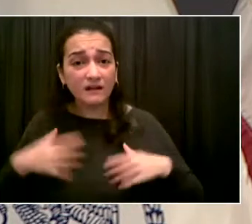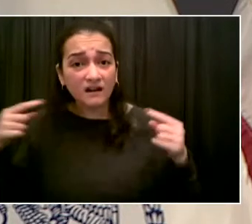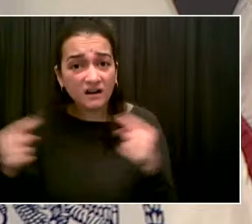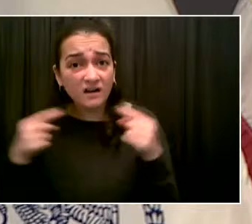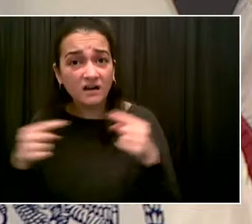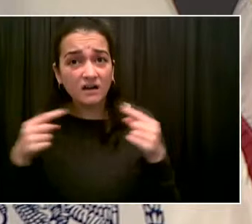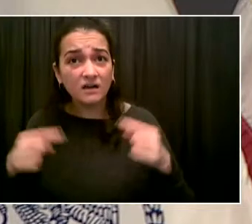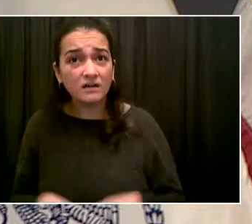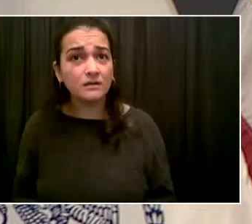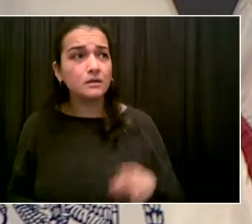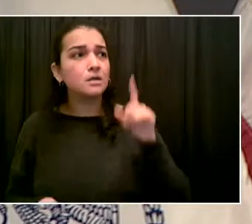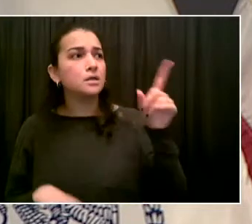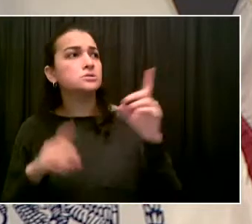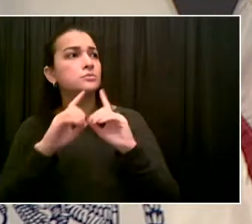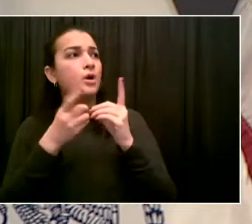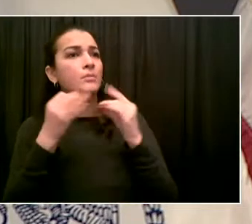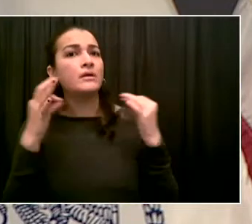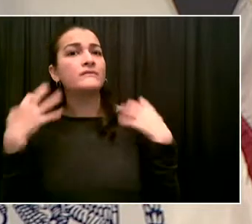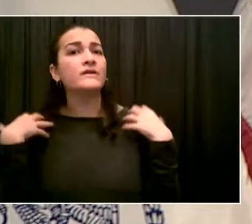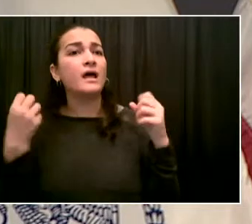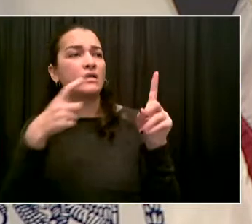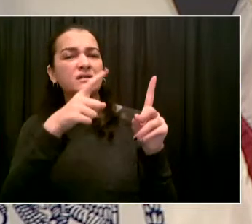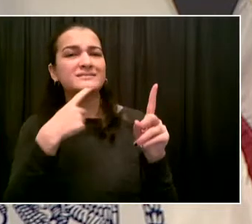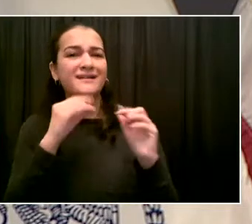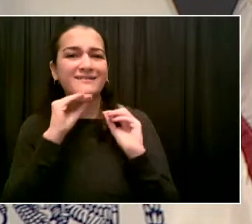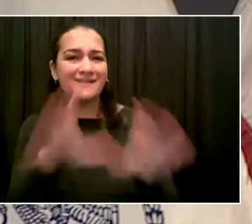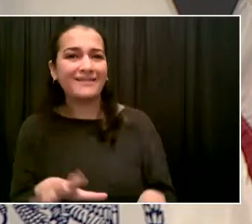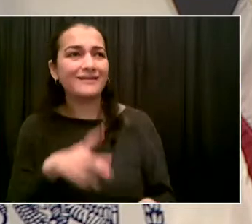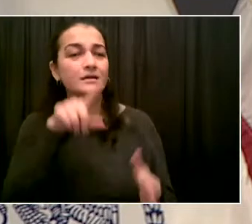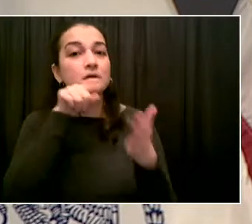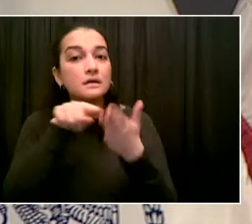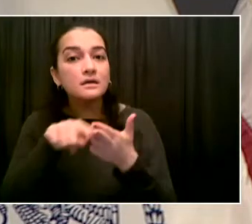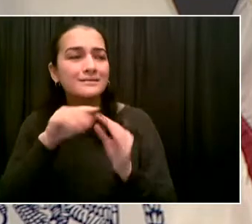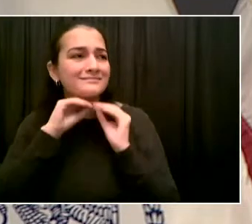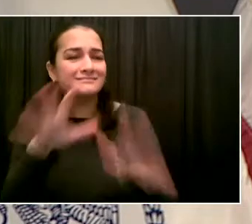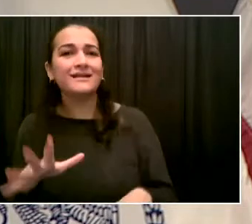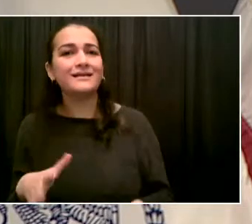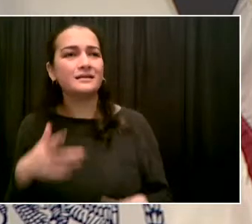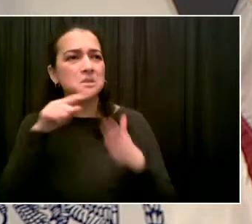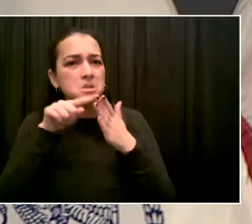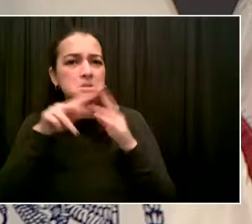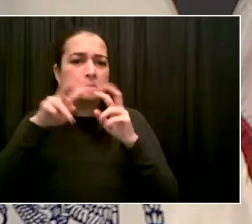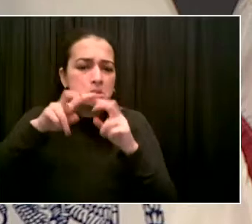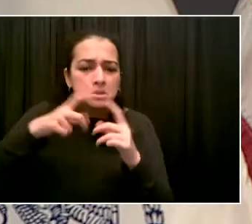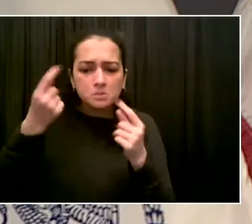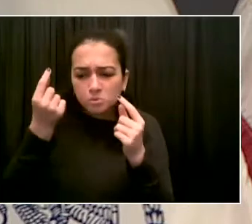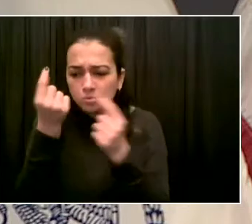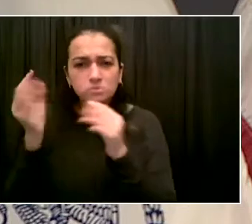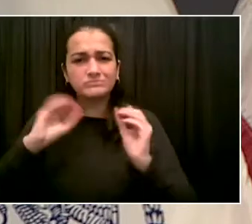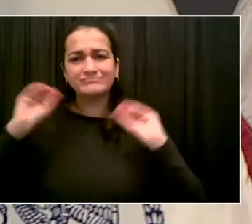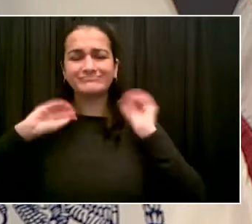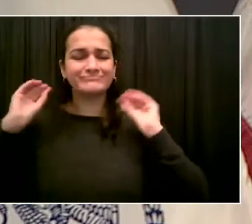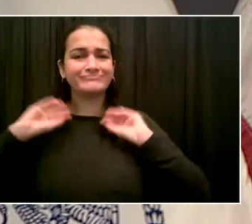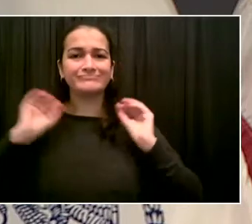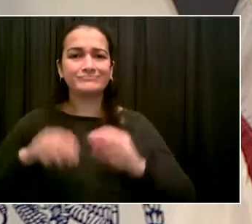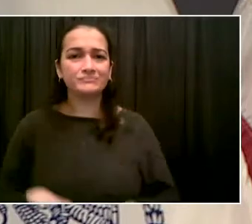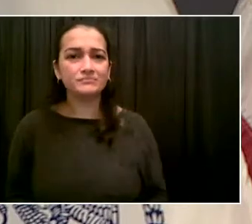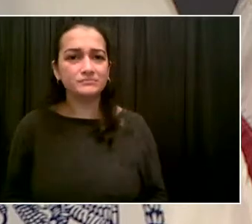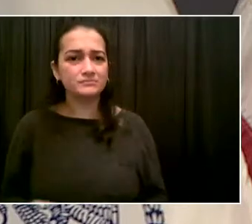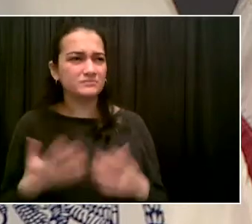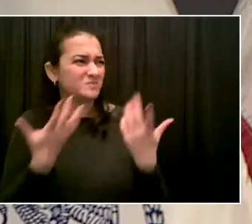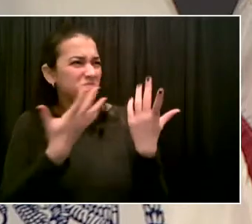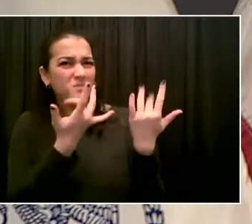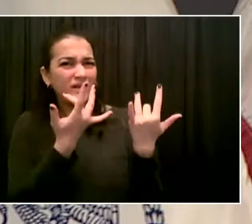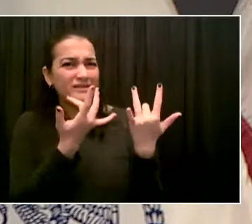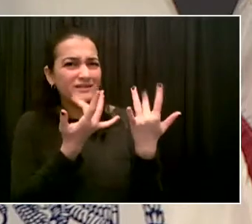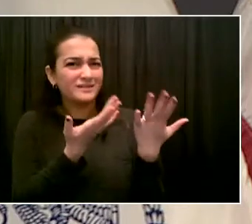of automobile traffic has not been updated since 2009. So what is your agency doing about this public health crisis? Before we turn to Dr.